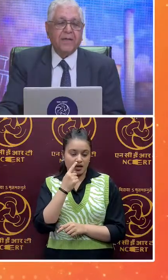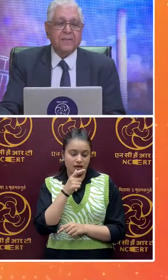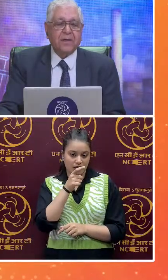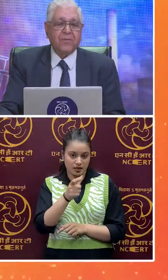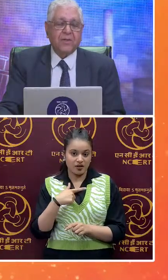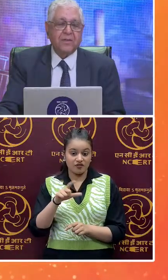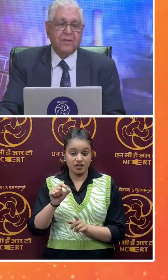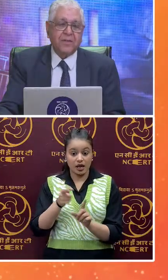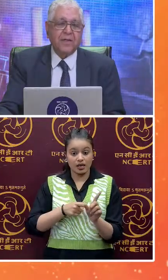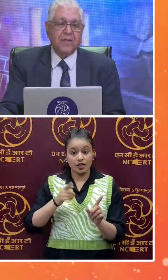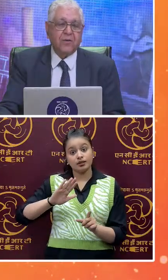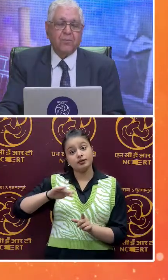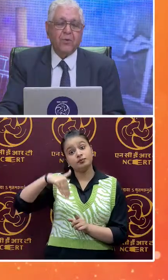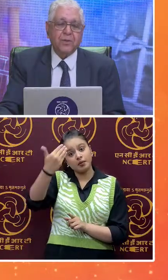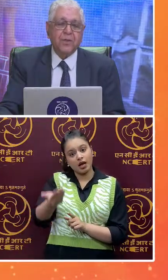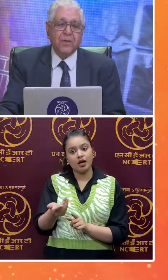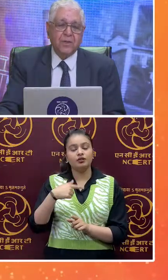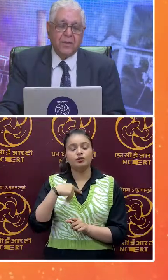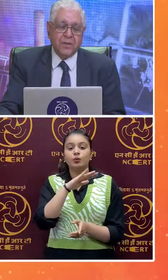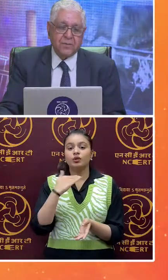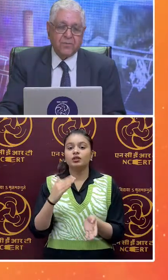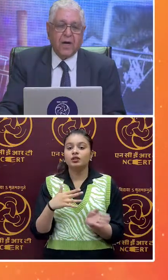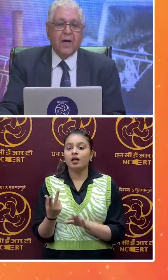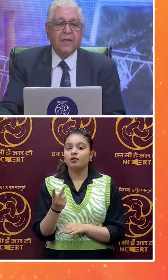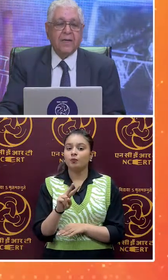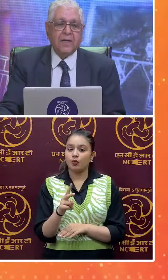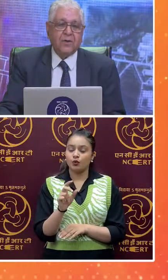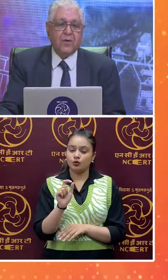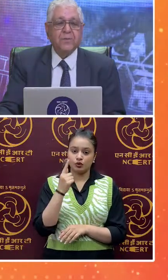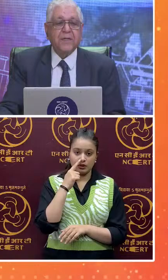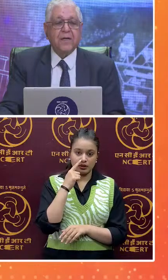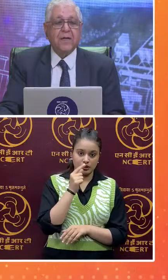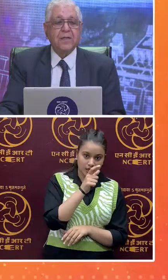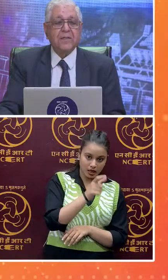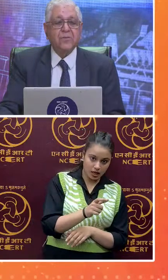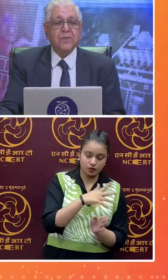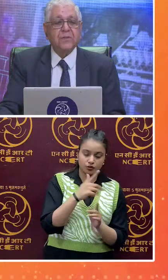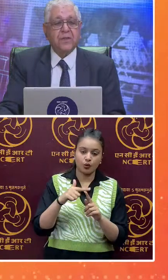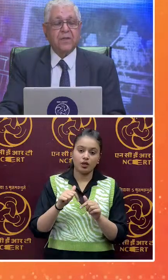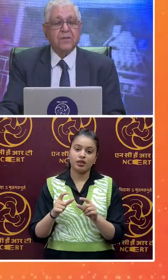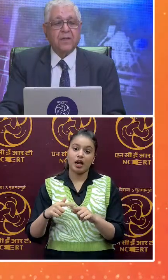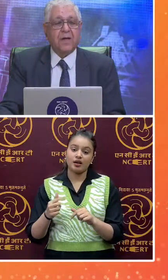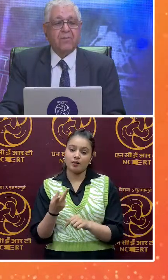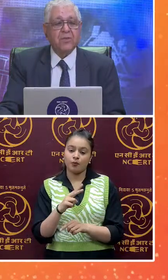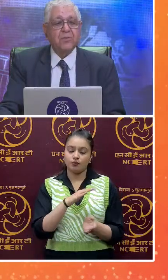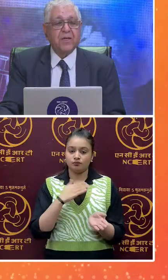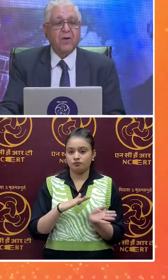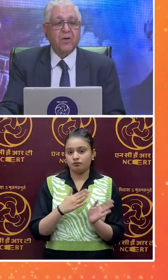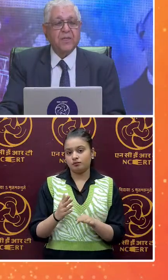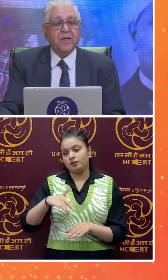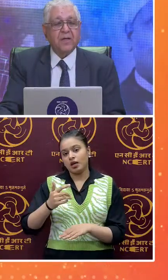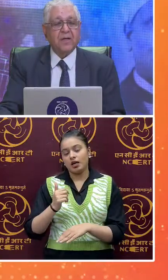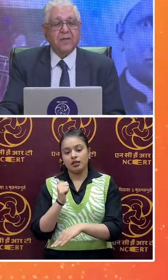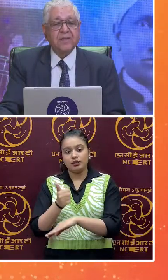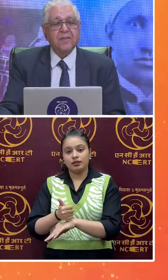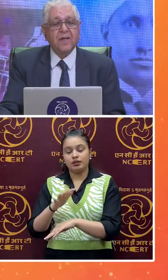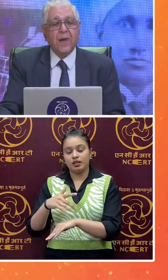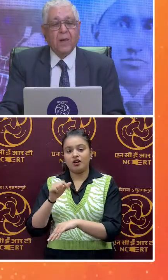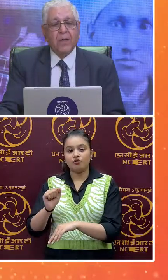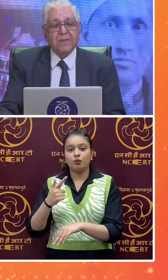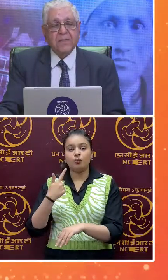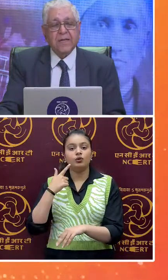10 years after the death of both his aunt and Dorabji Tata. This was established by Dorabji Tata